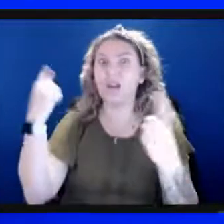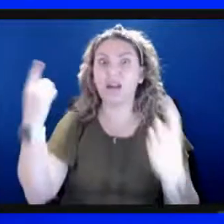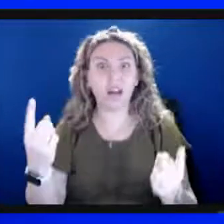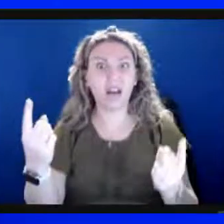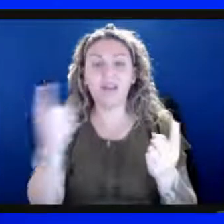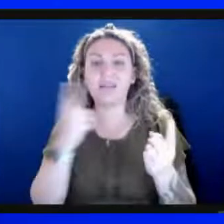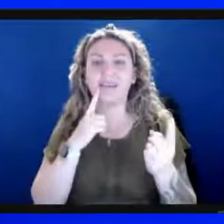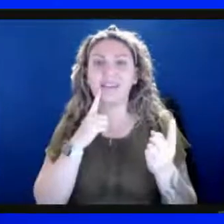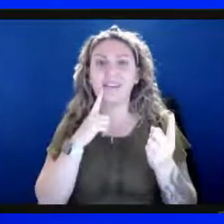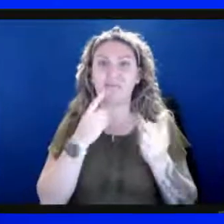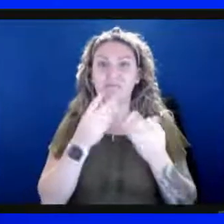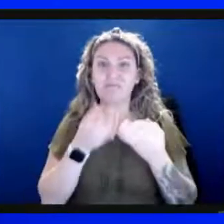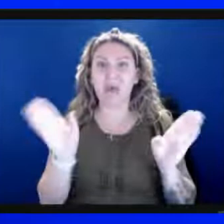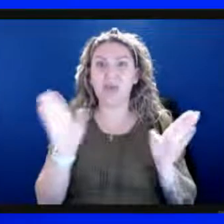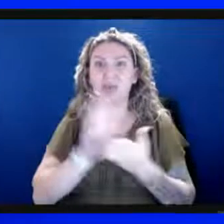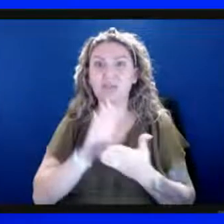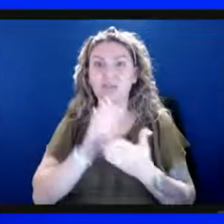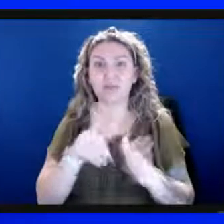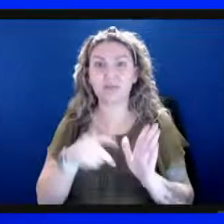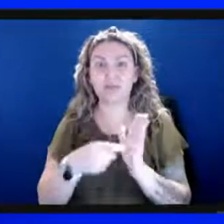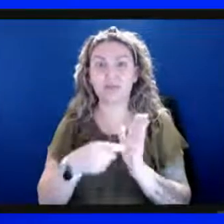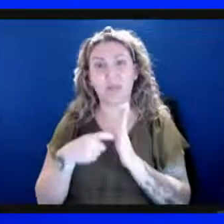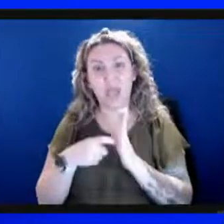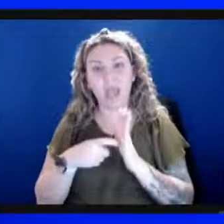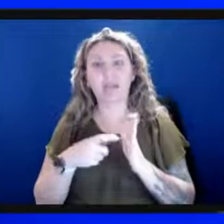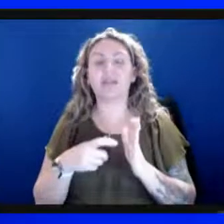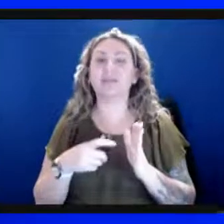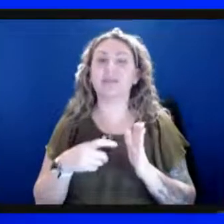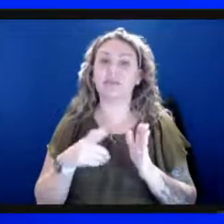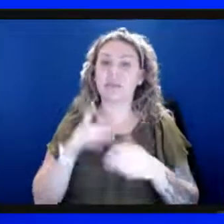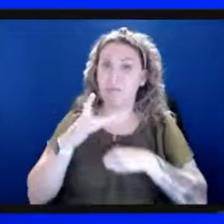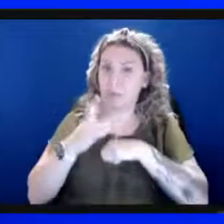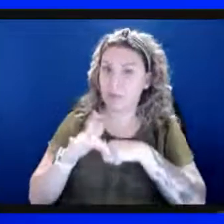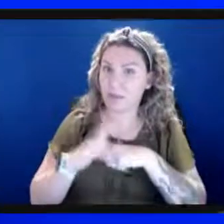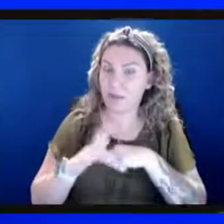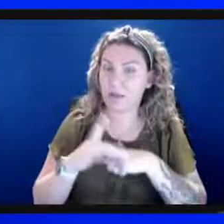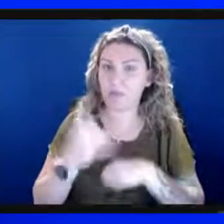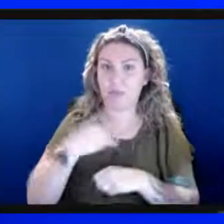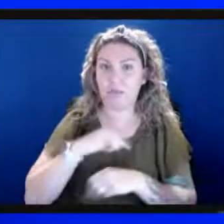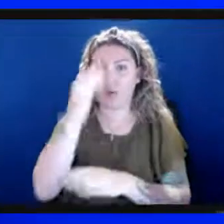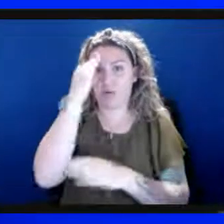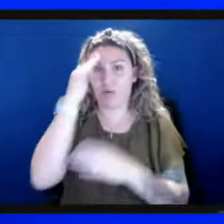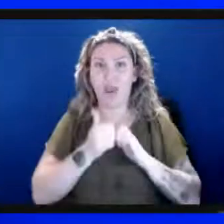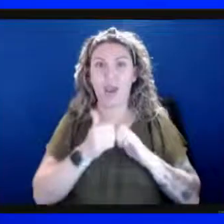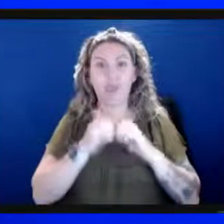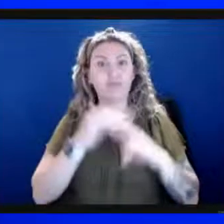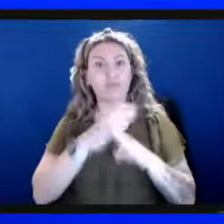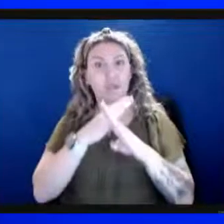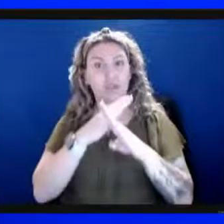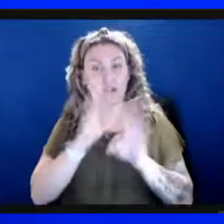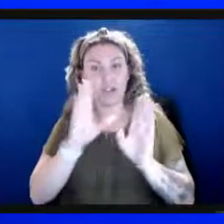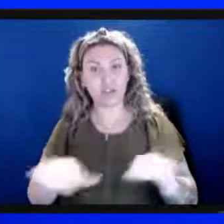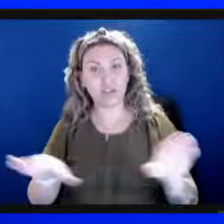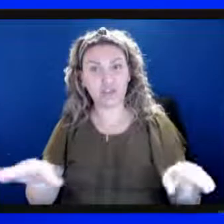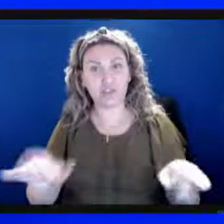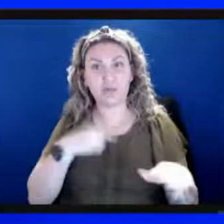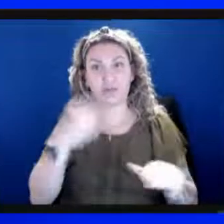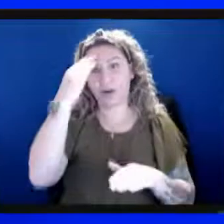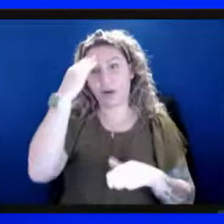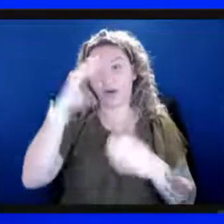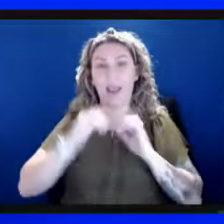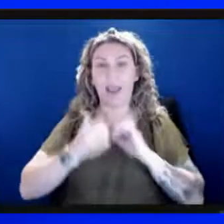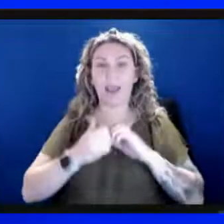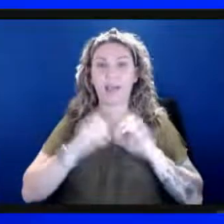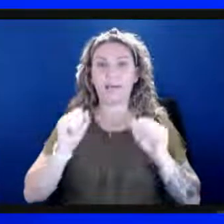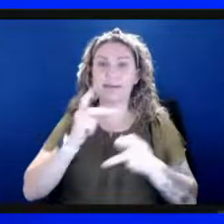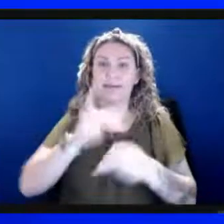public school mandates, have been available. We know how they can protect children. We know how they can keep